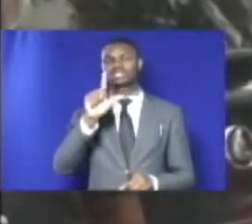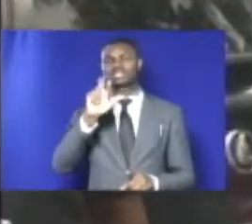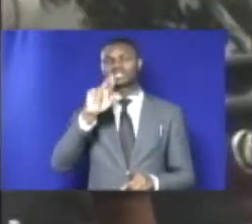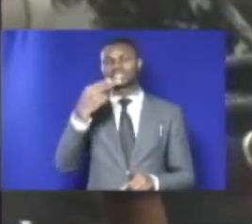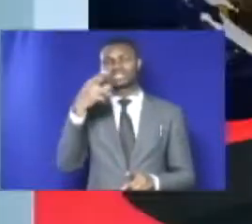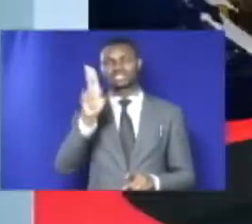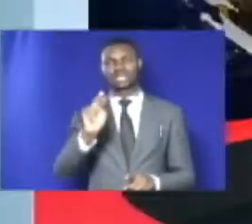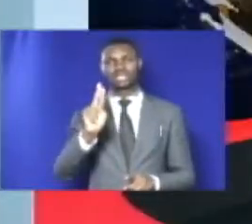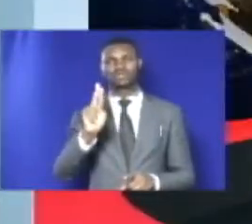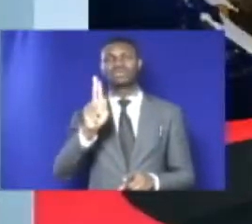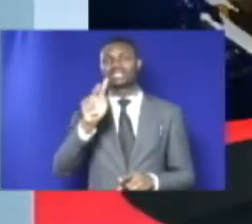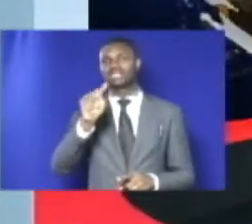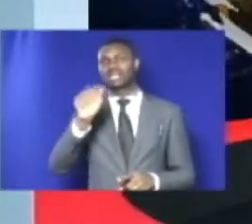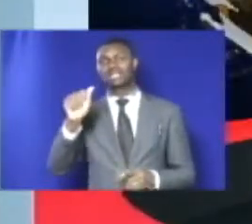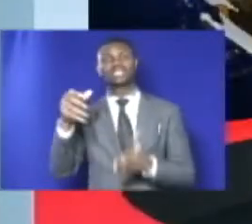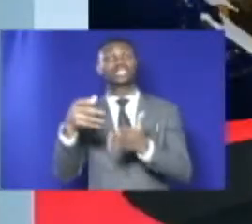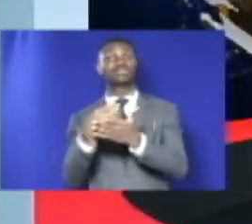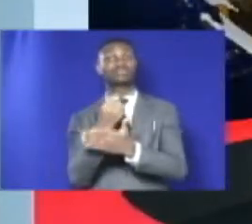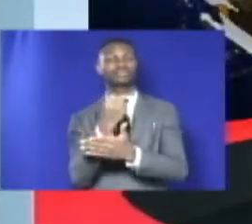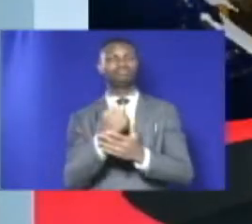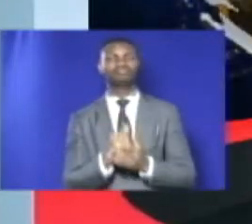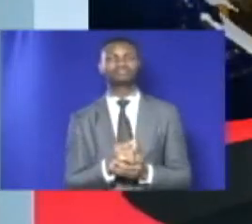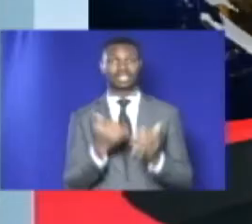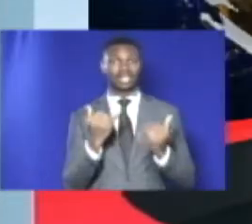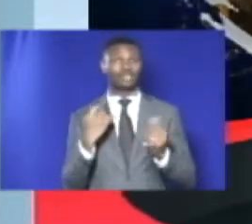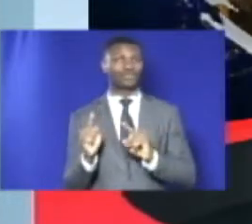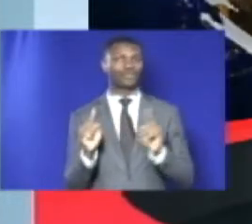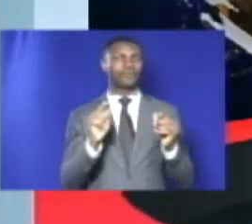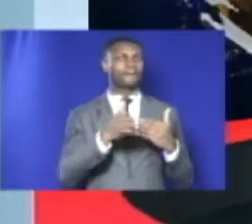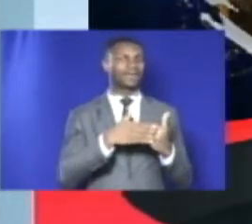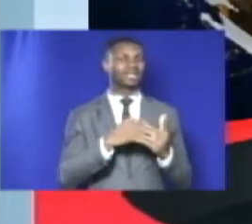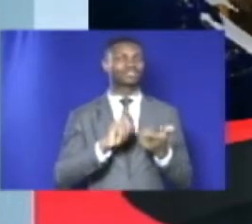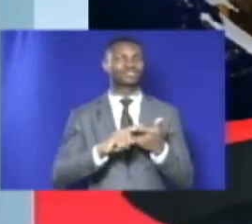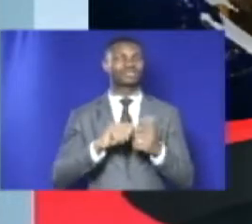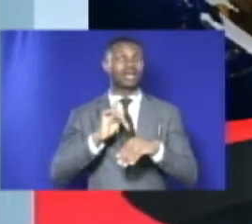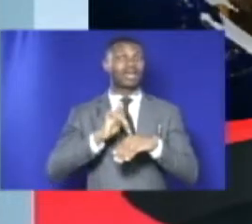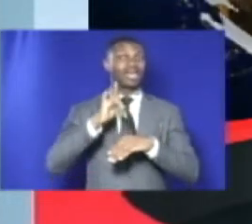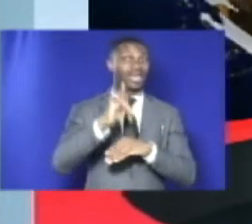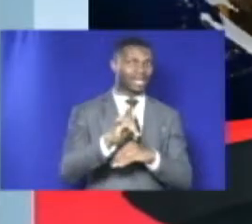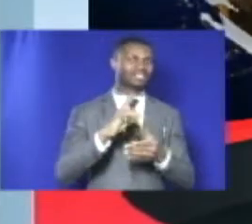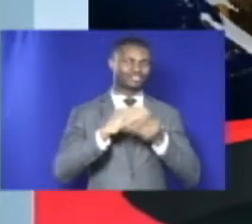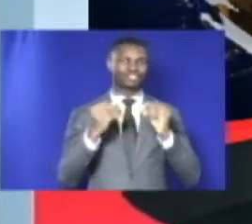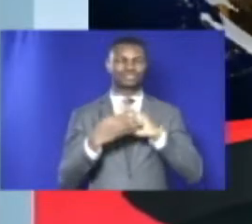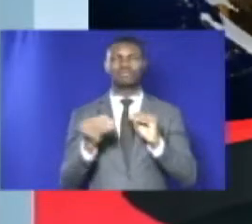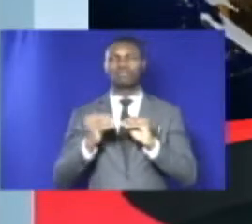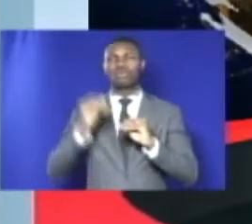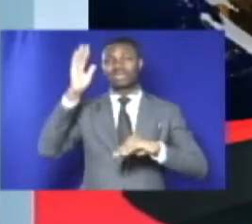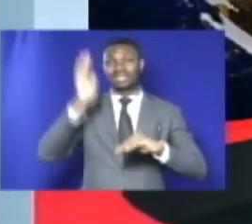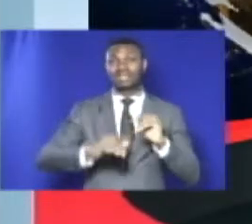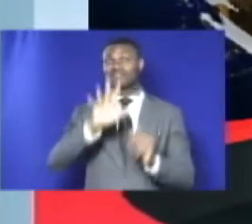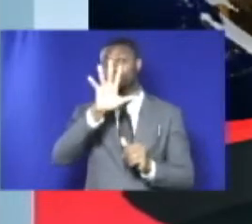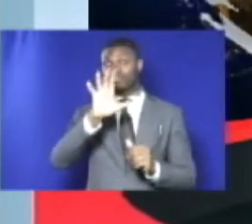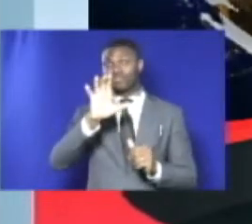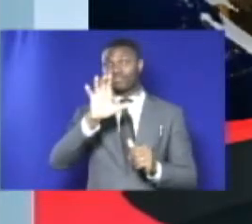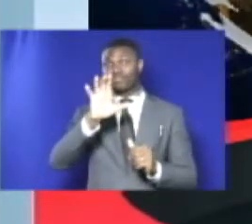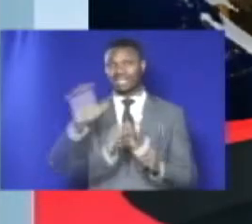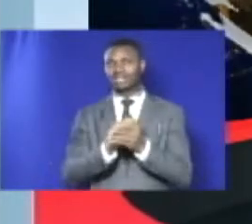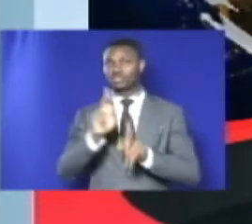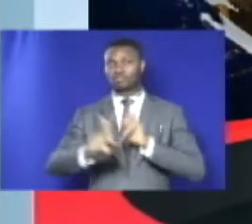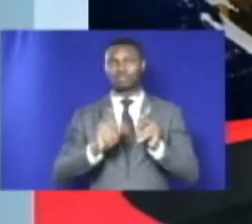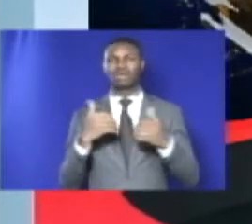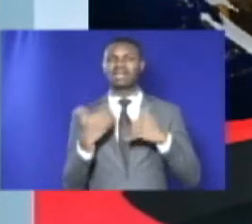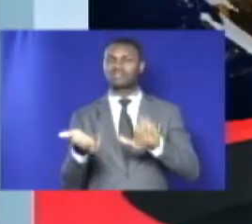NTA News. Now let's get back to our earlier story. More than 500,000 people have lost their lives to coronavirus